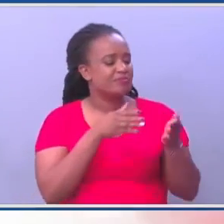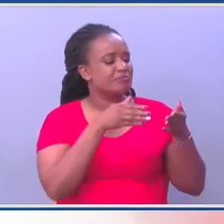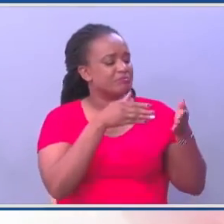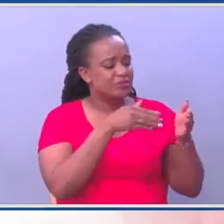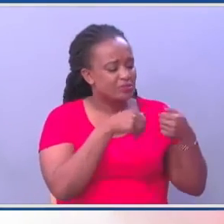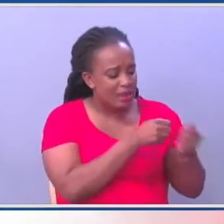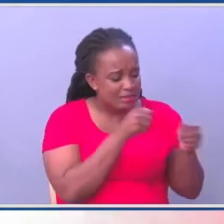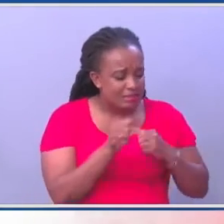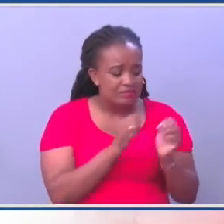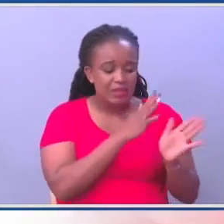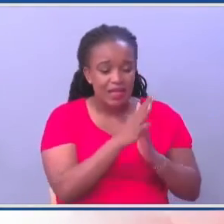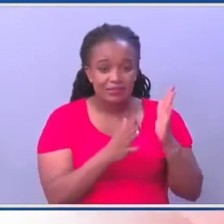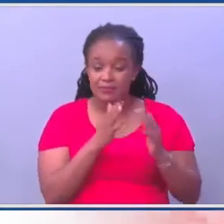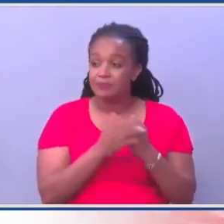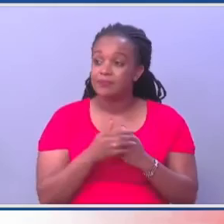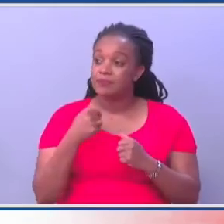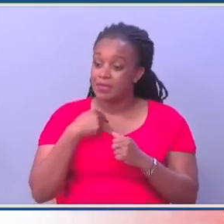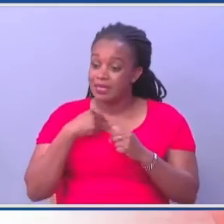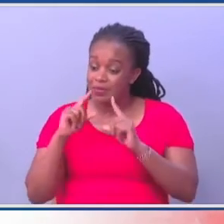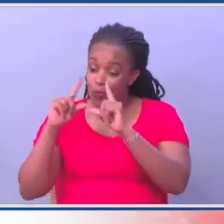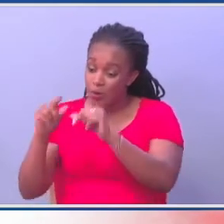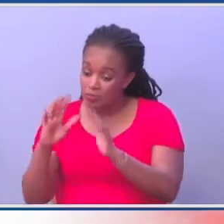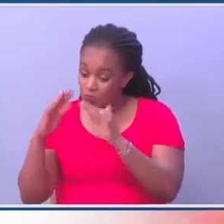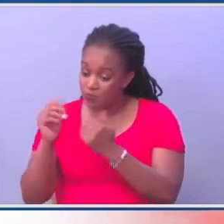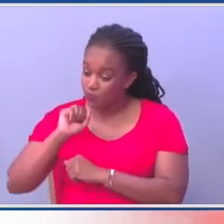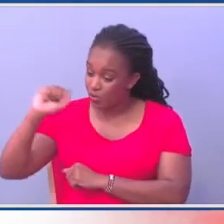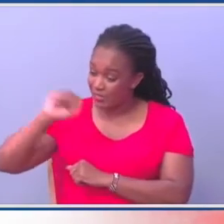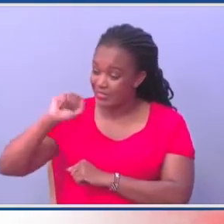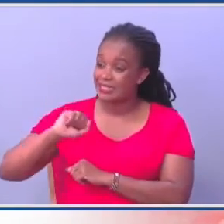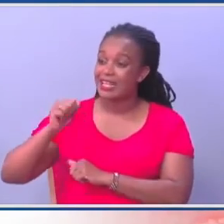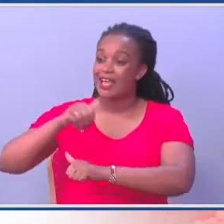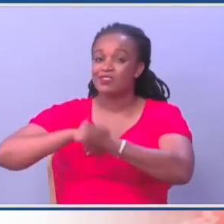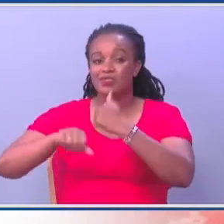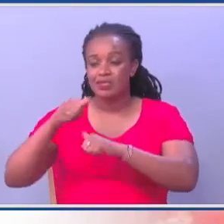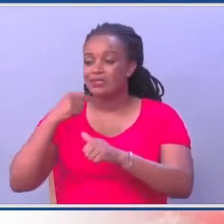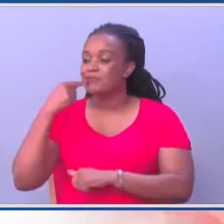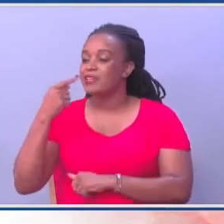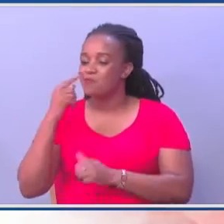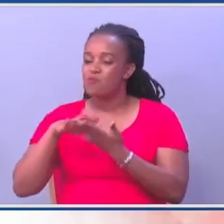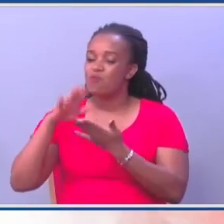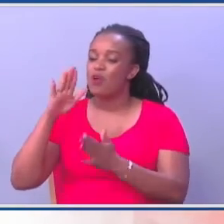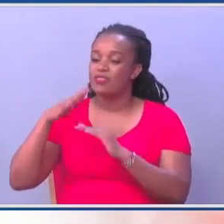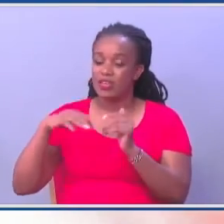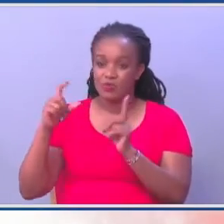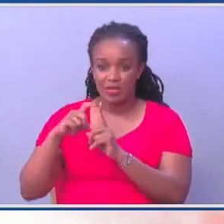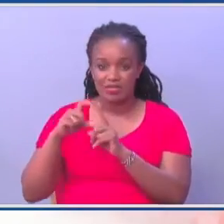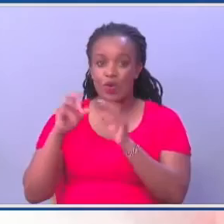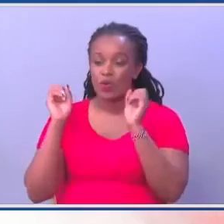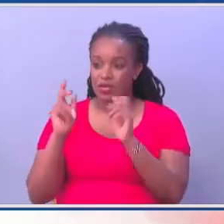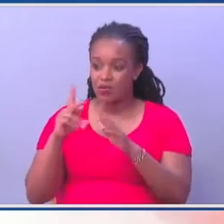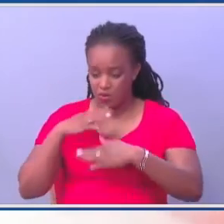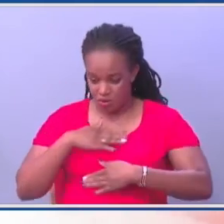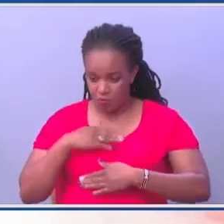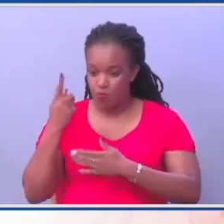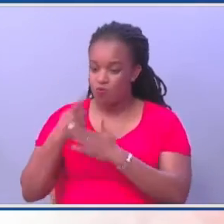interpretation. This is plain. I'm telling you that in politics, actions speak louder than words. All right, Mheshimiwa. Then